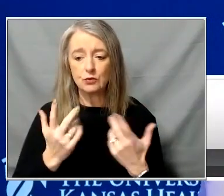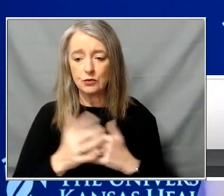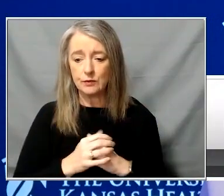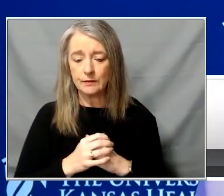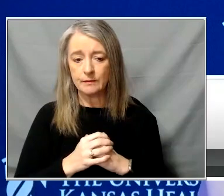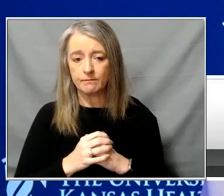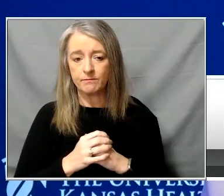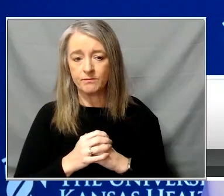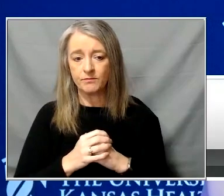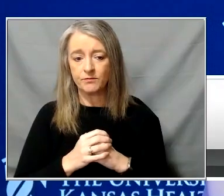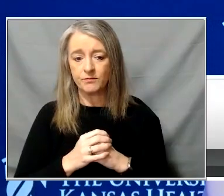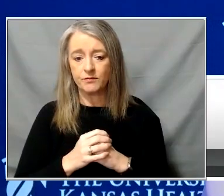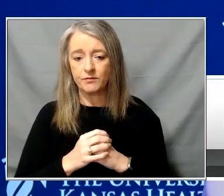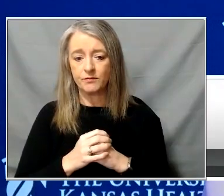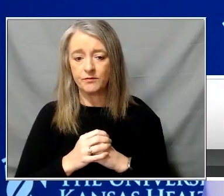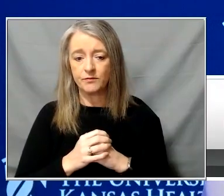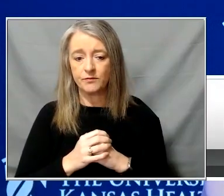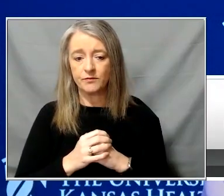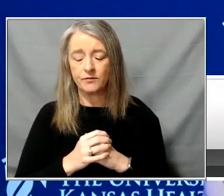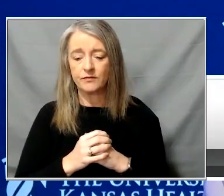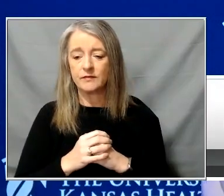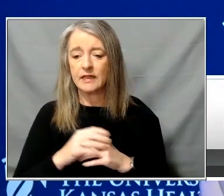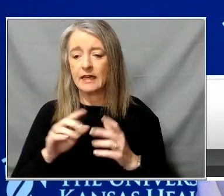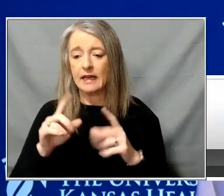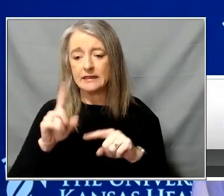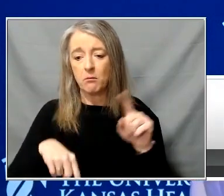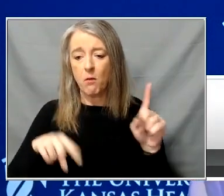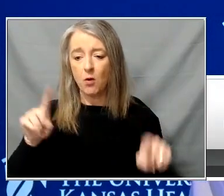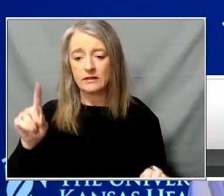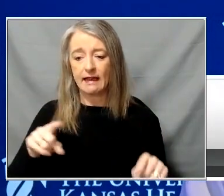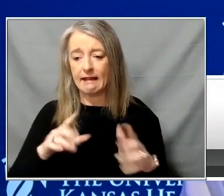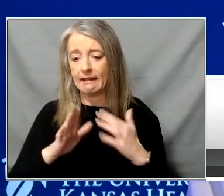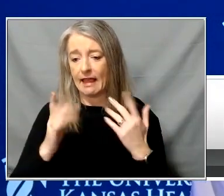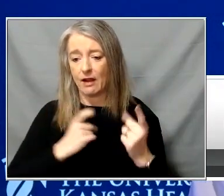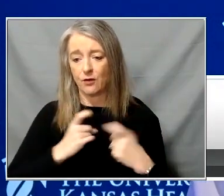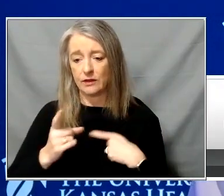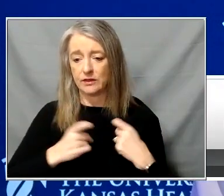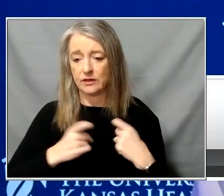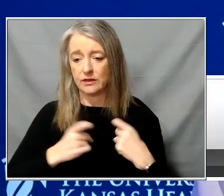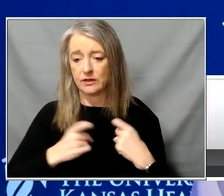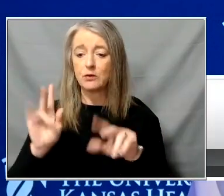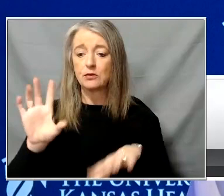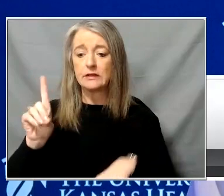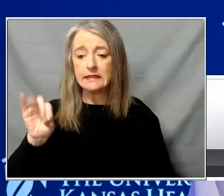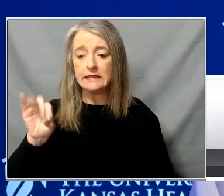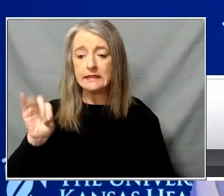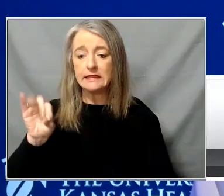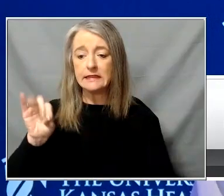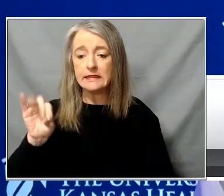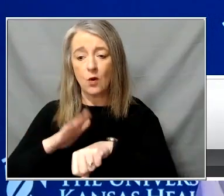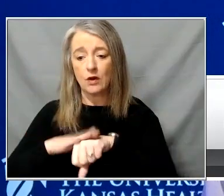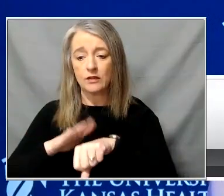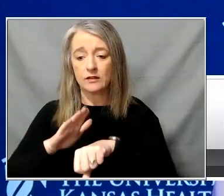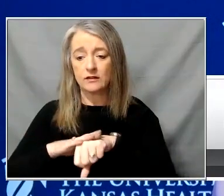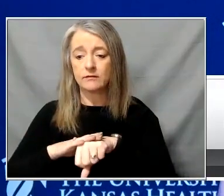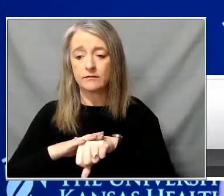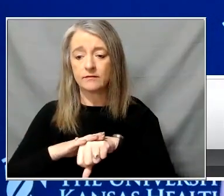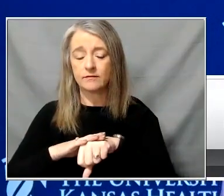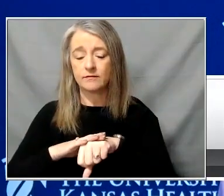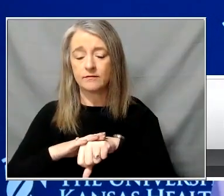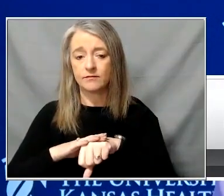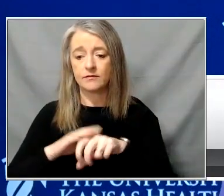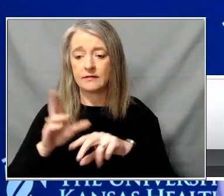clinical disease, Mpox. So certainly we've seen around the world cases have gone down. That question about what to